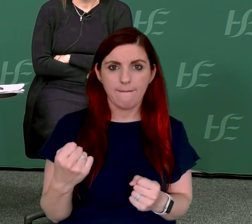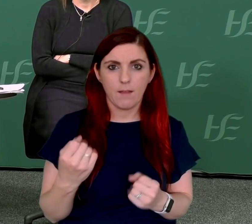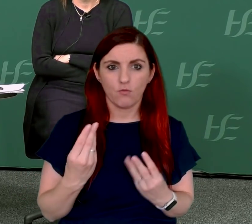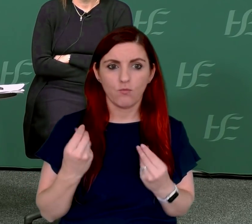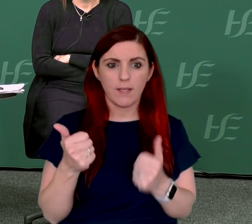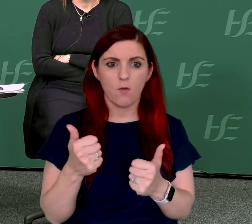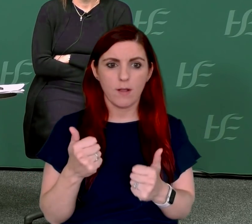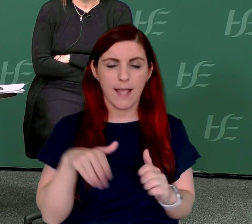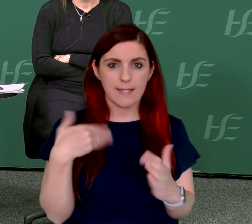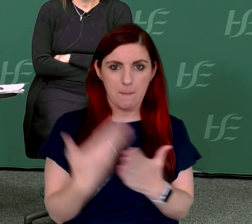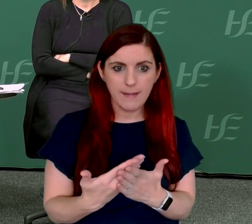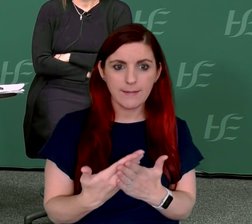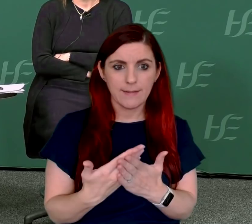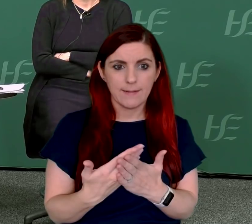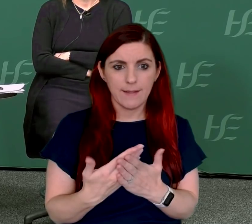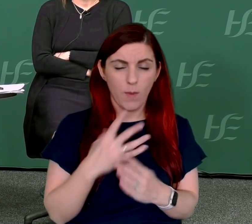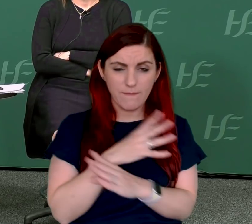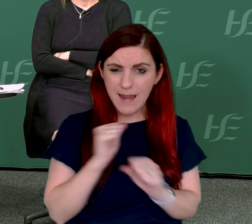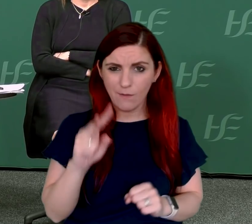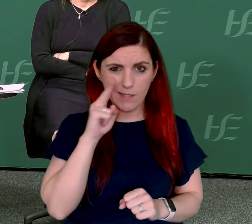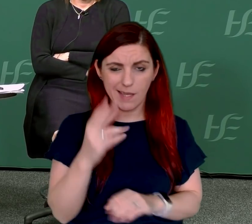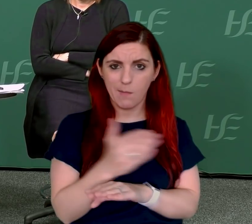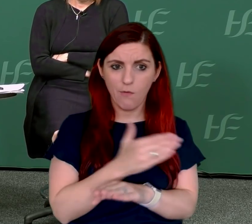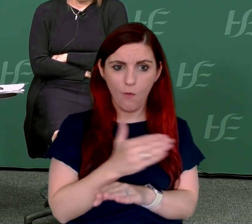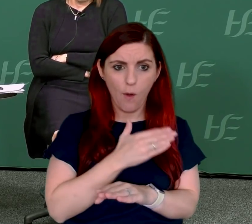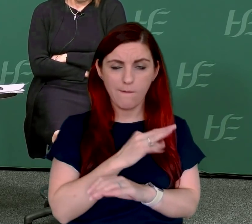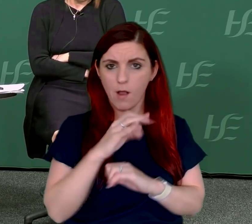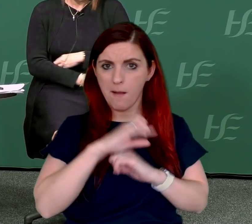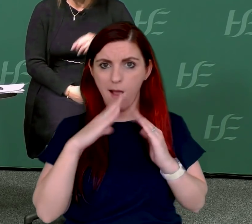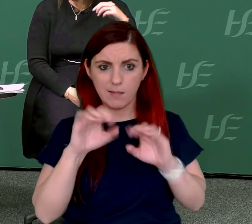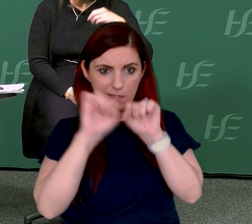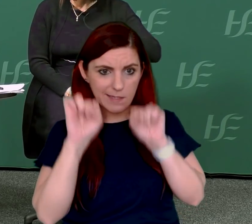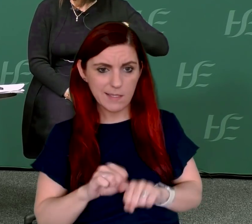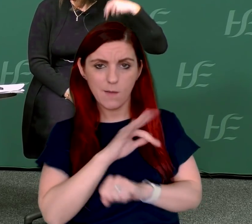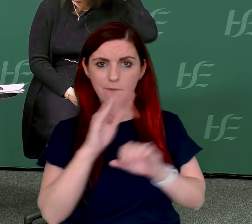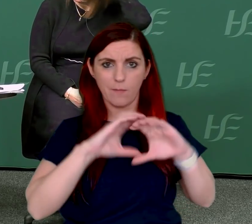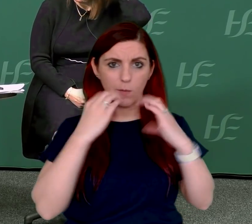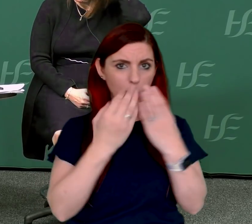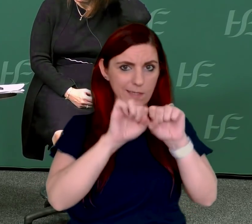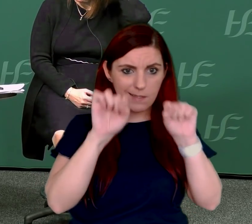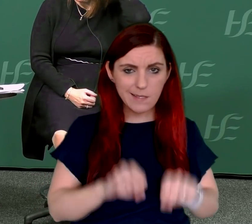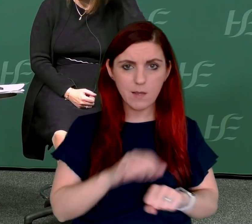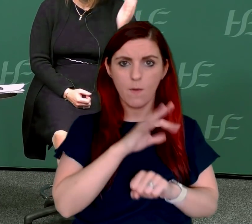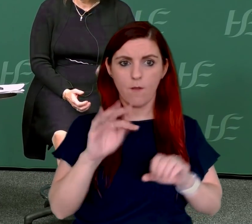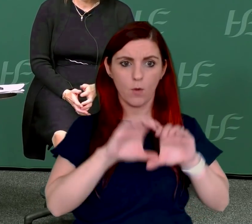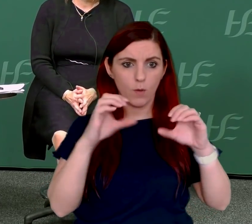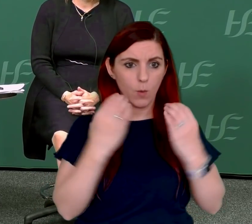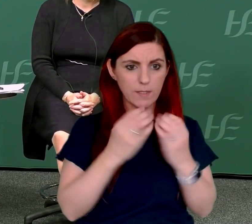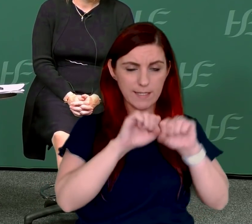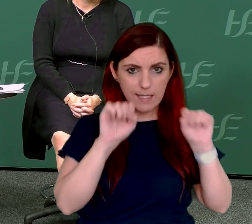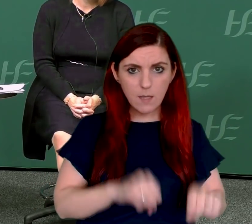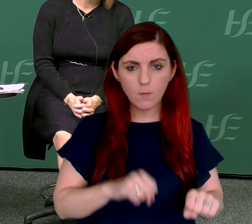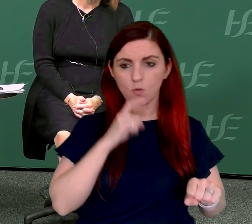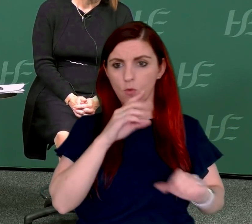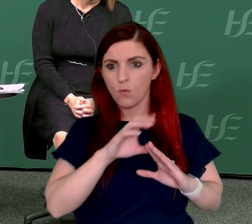resourcing demand that we've never seen anything like it before, from a hospital system, from our community system to resource up